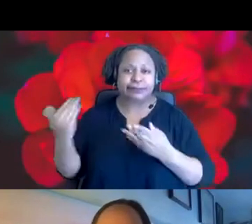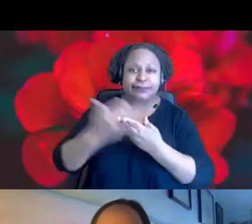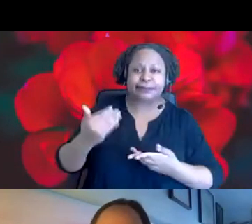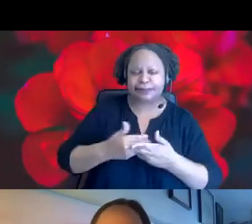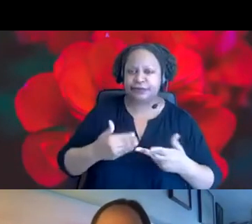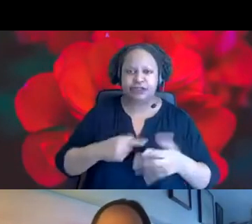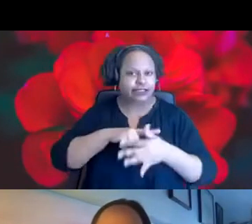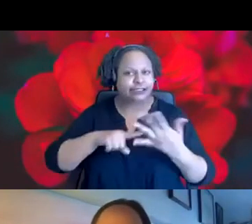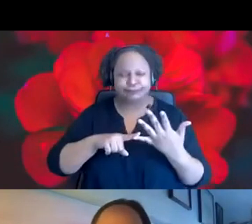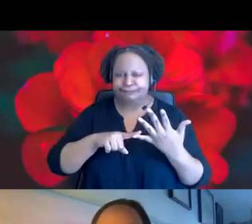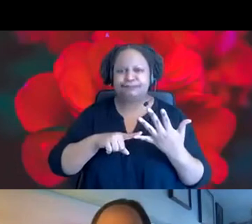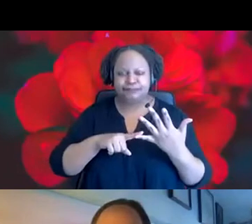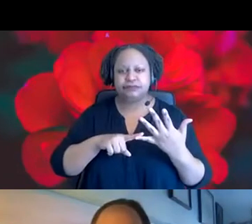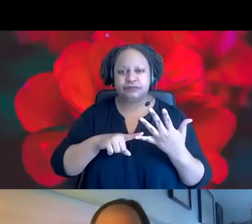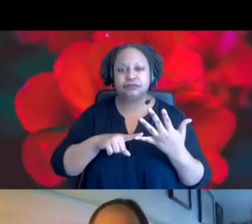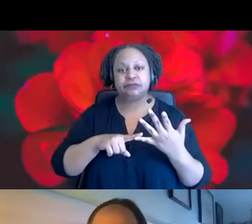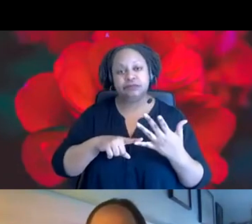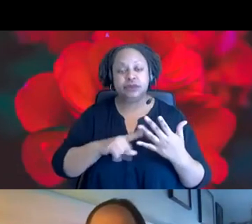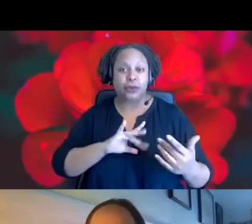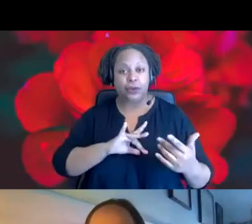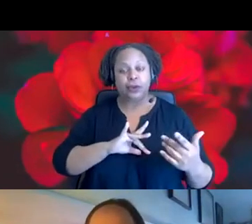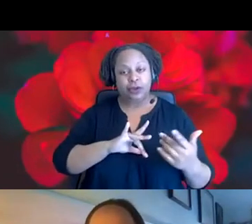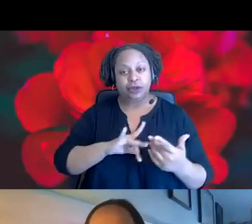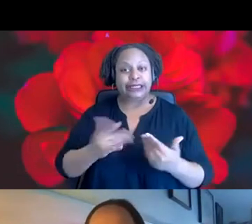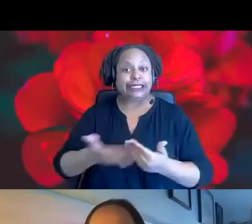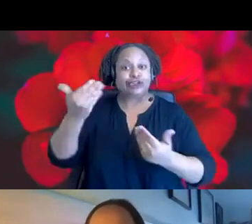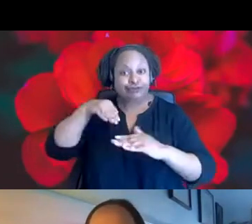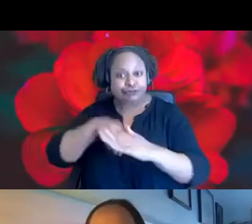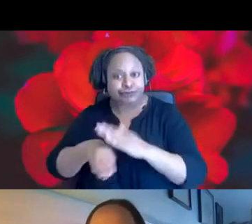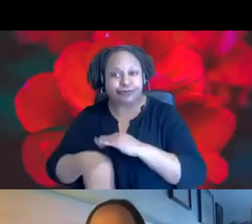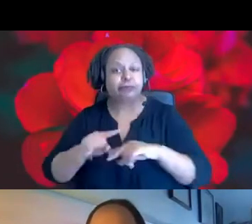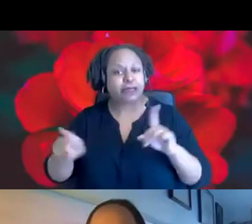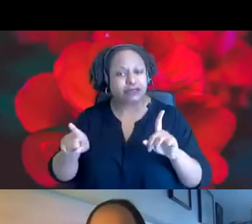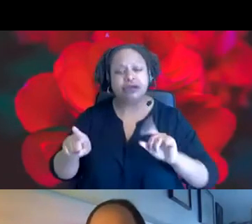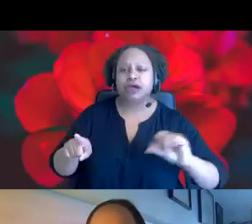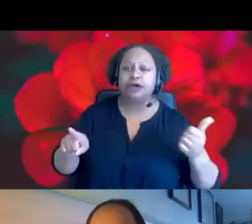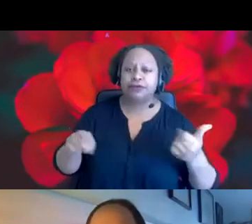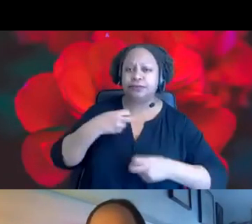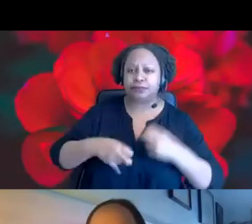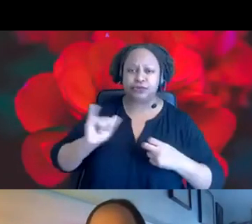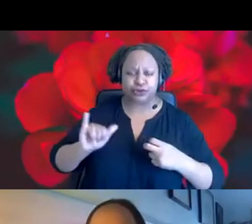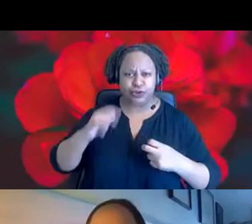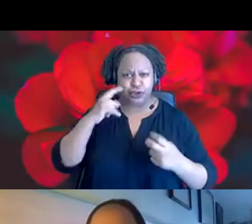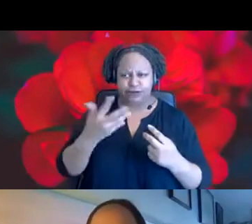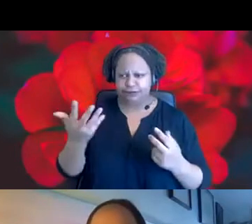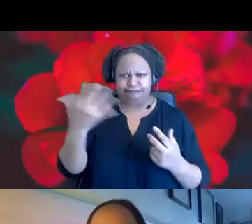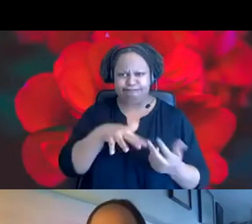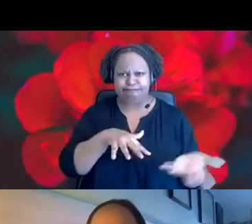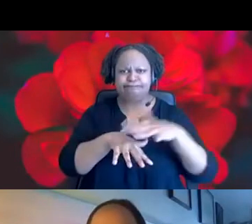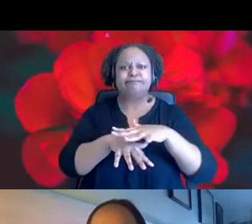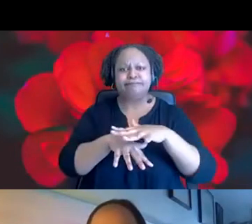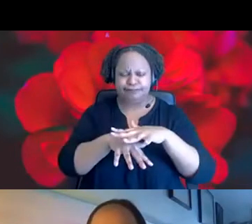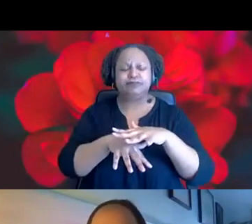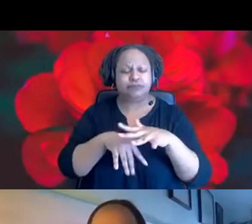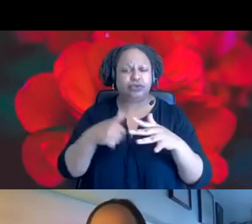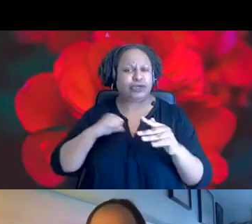it's all these interlocking things that are coming into play and that we're really feeling our